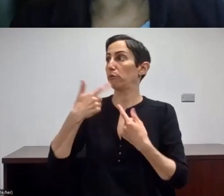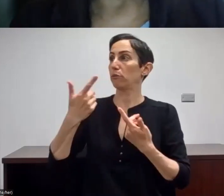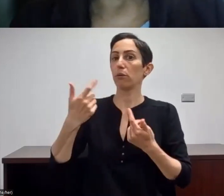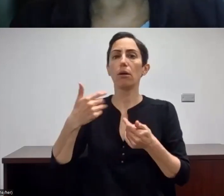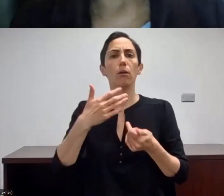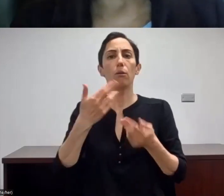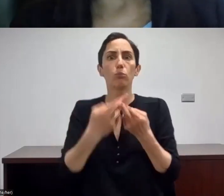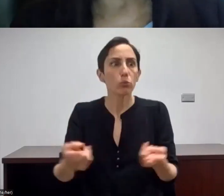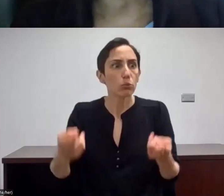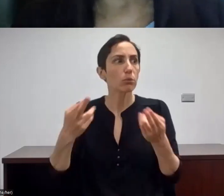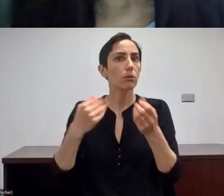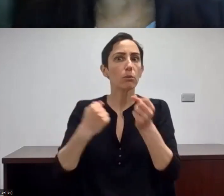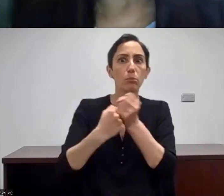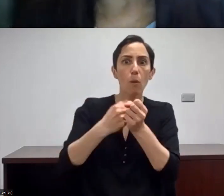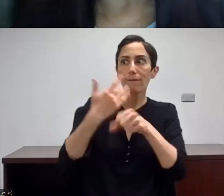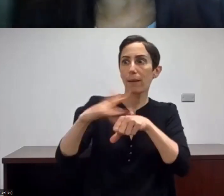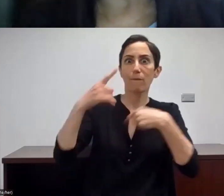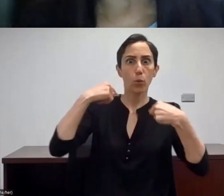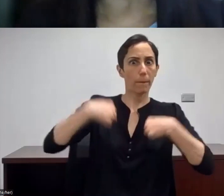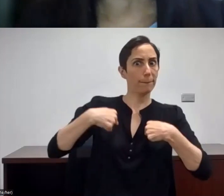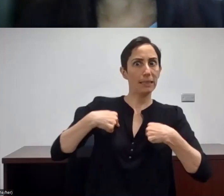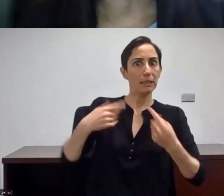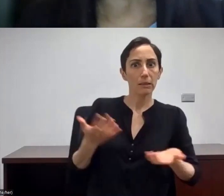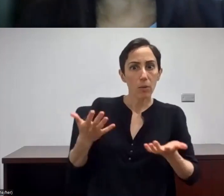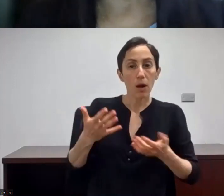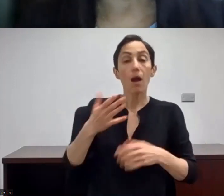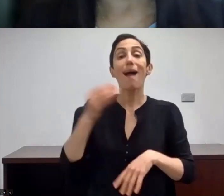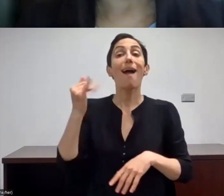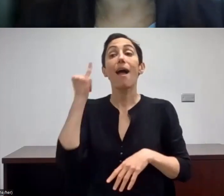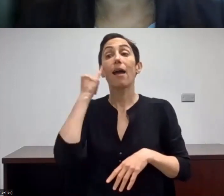And also, what should I provide after treatment has ended?